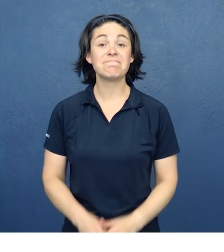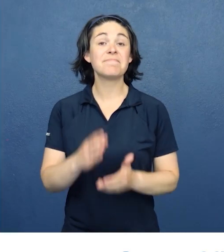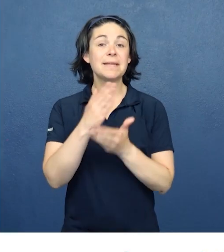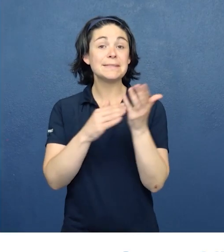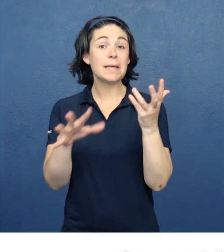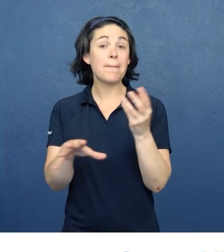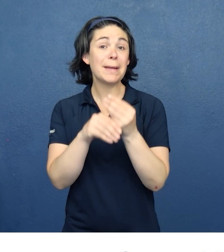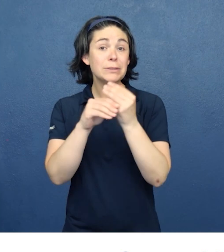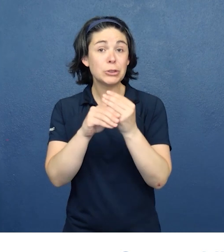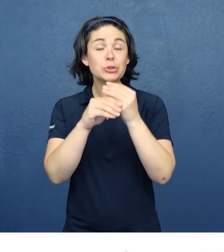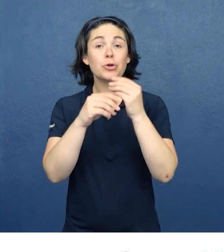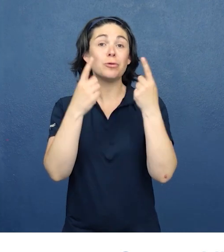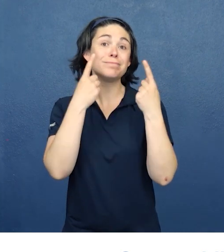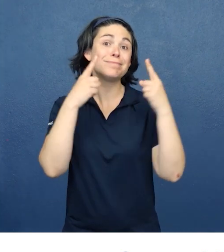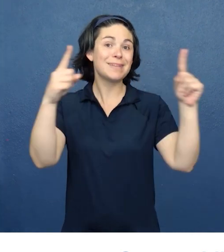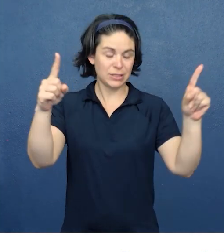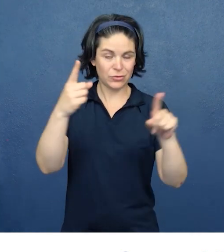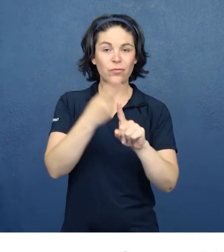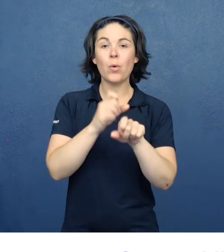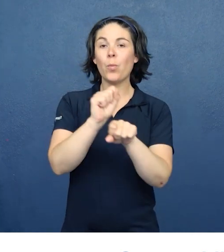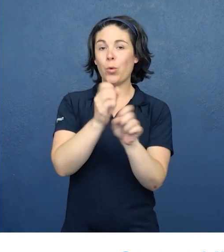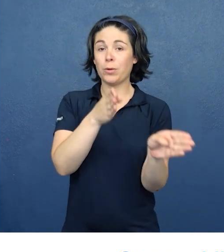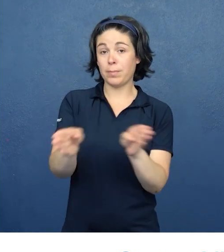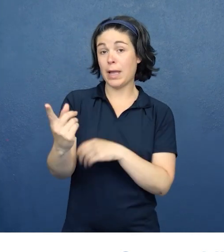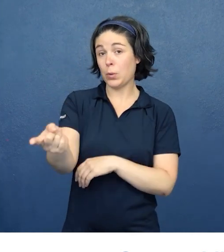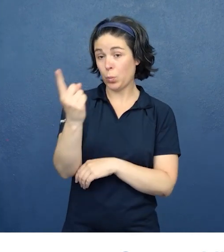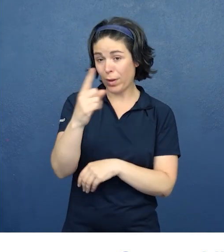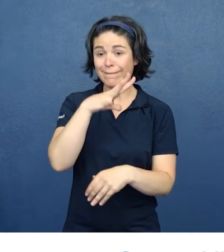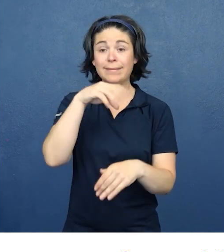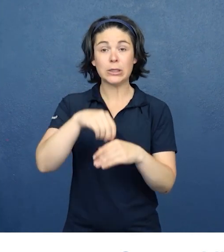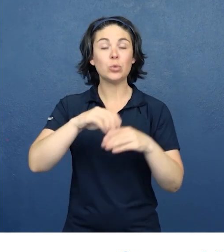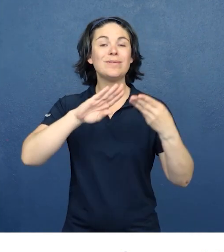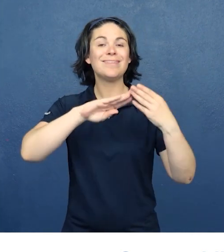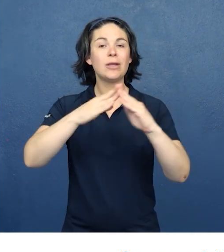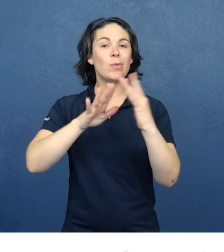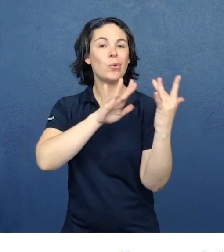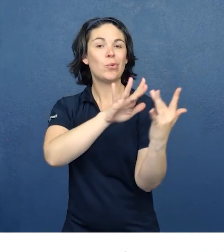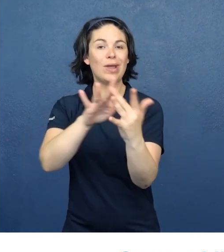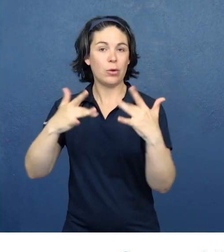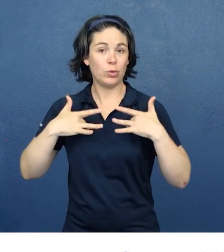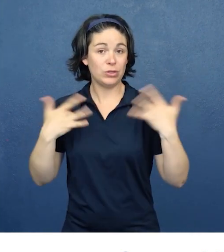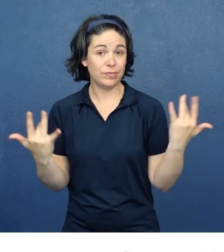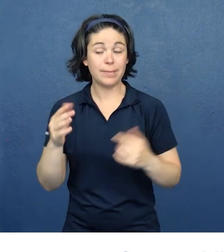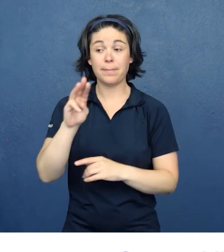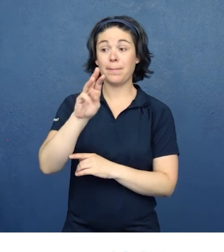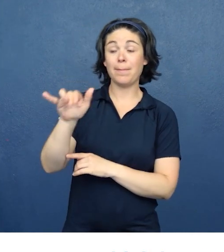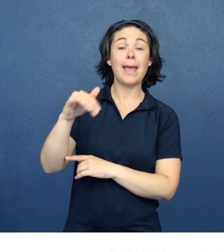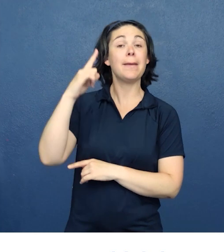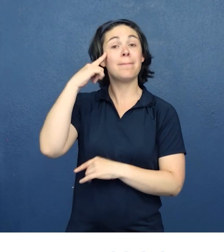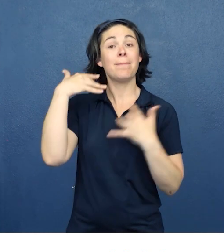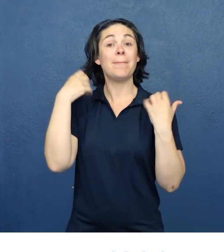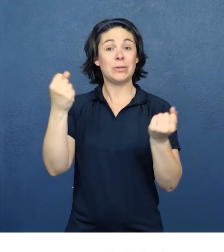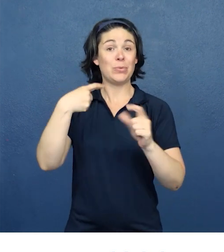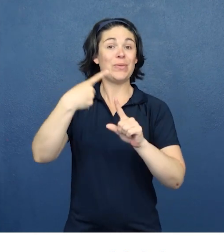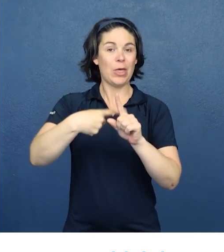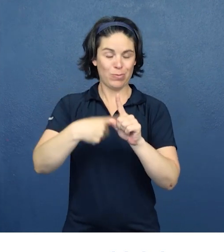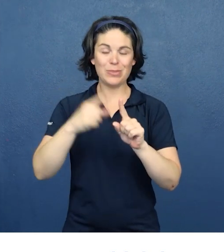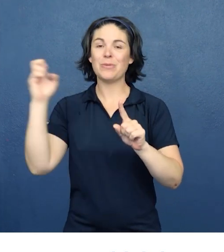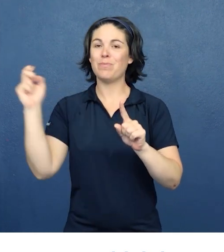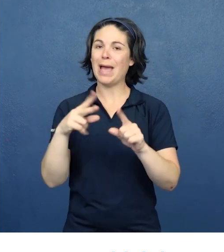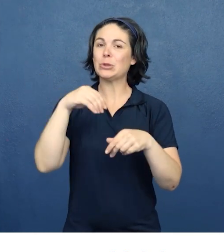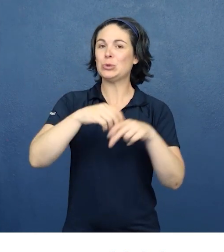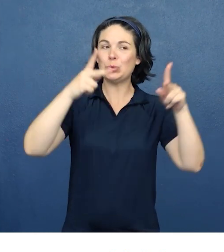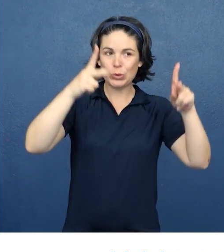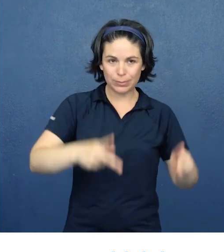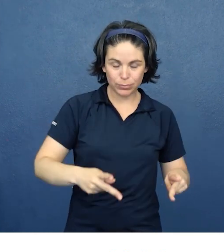Some additional highlights from Work Plan 1 include community outreach events, like May is Mental Health Month, which have returned to in-person events and